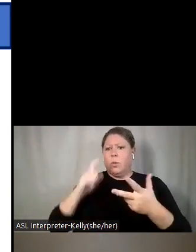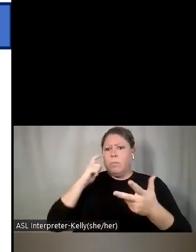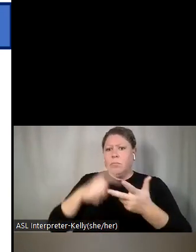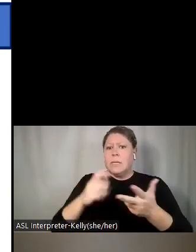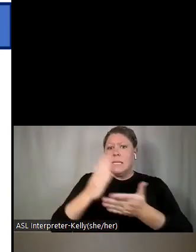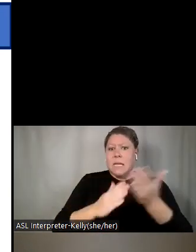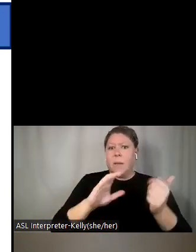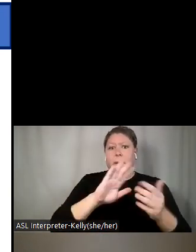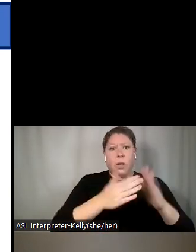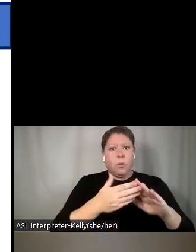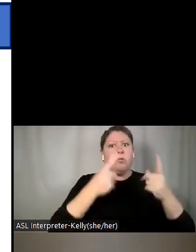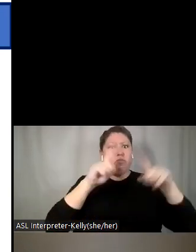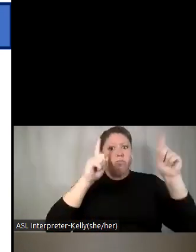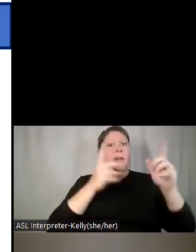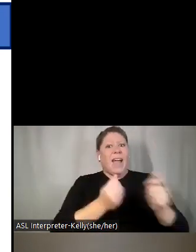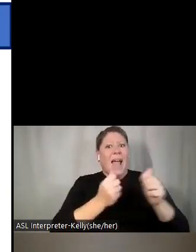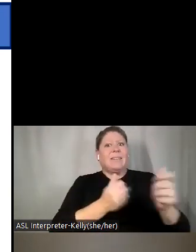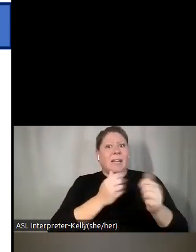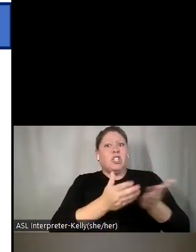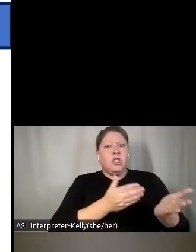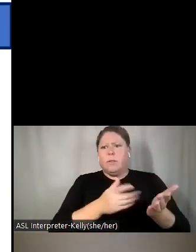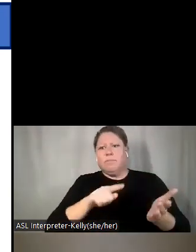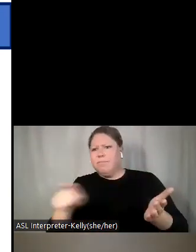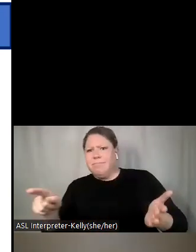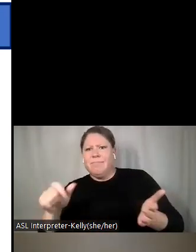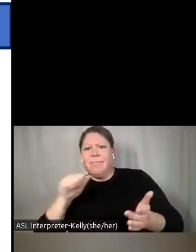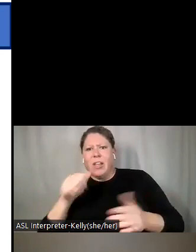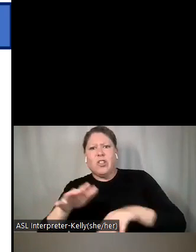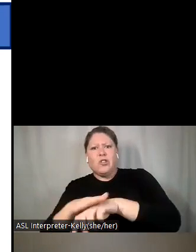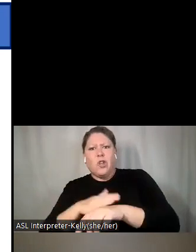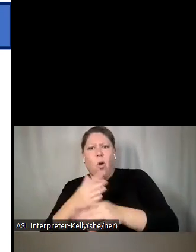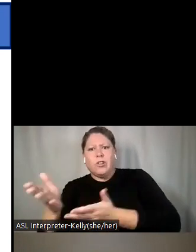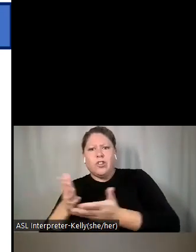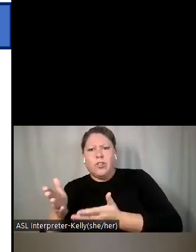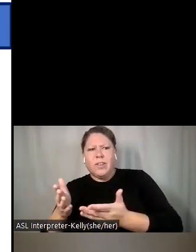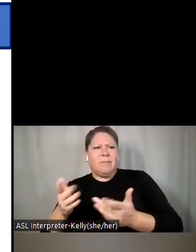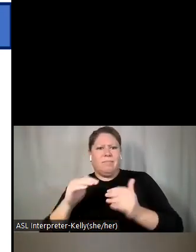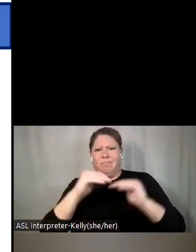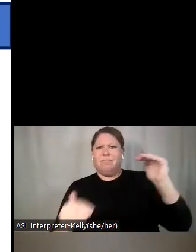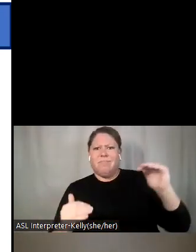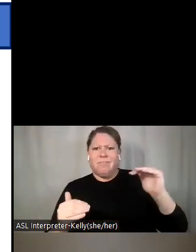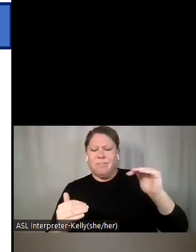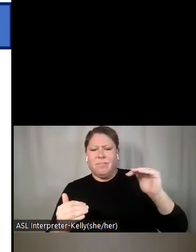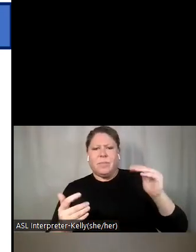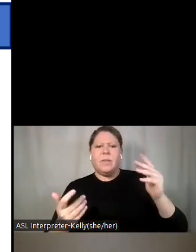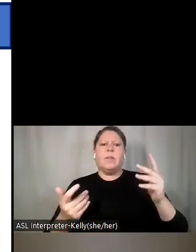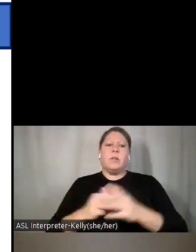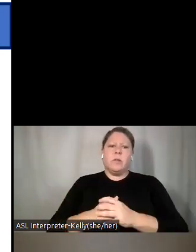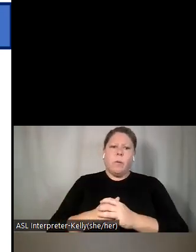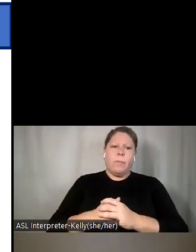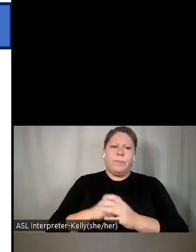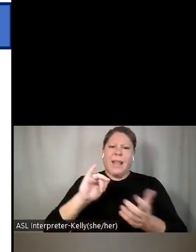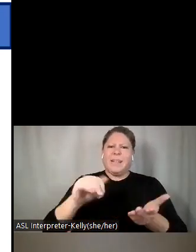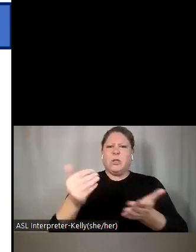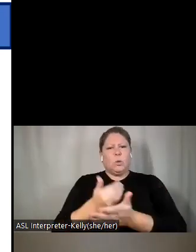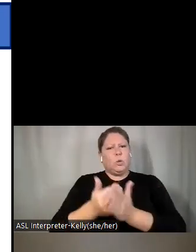for example? Are there opportunities to improve the process, to better integrate health equity, as well as others? So this is a new skill and